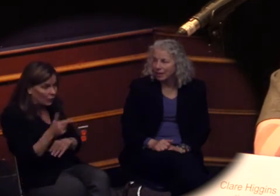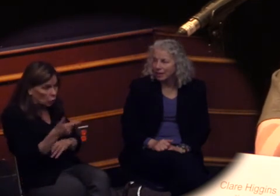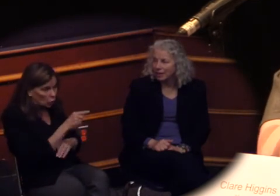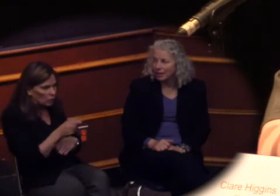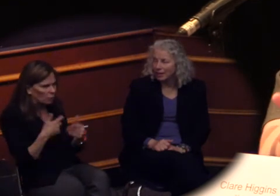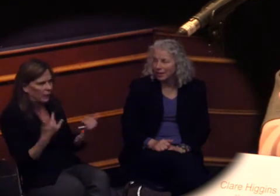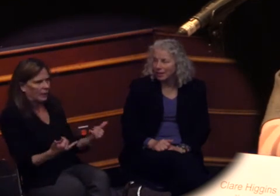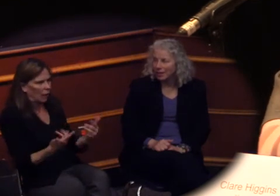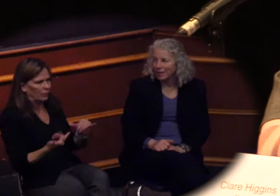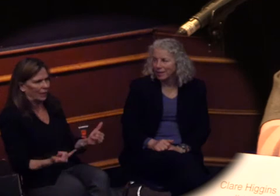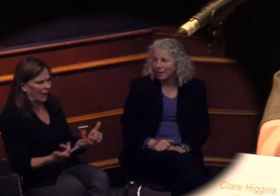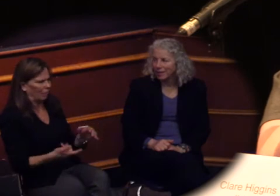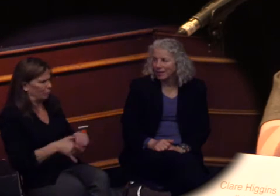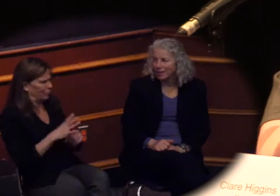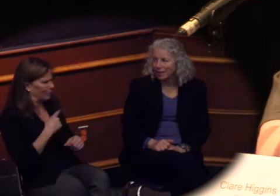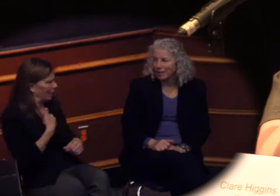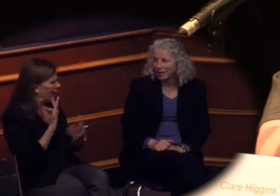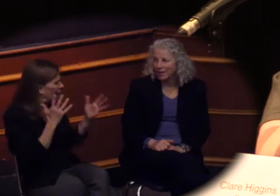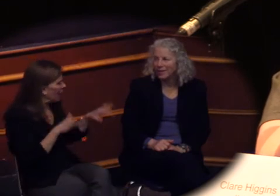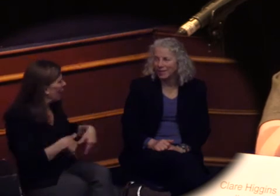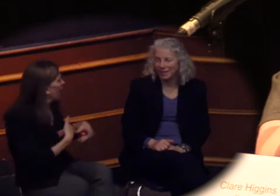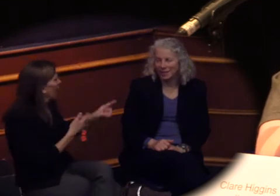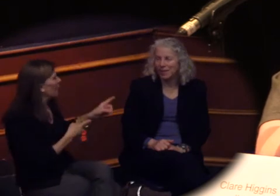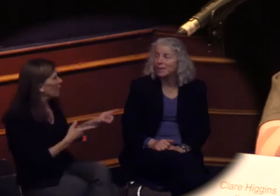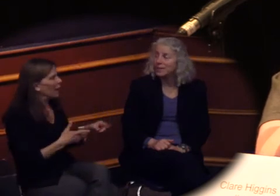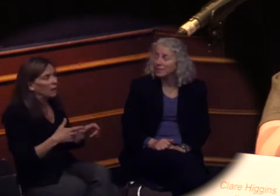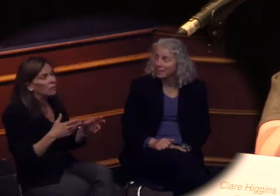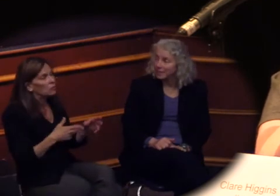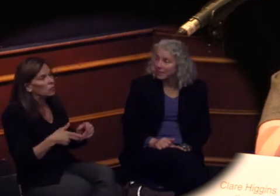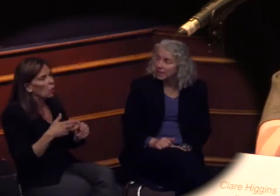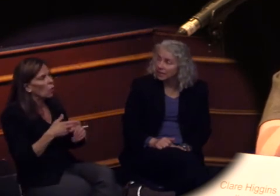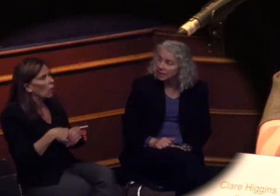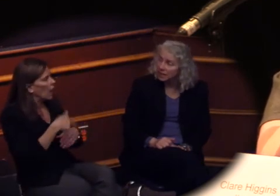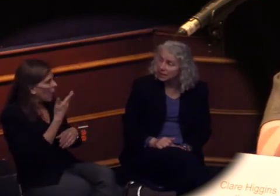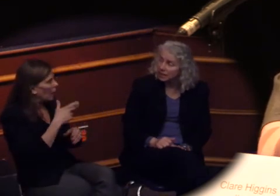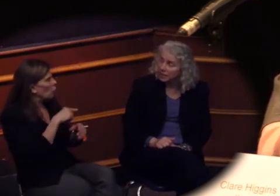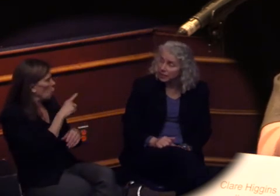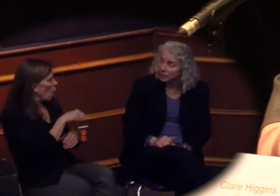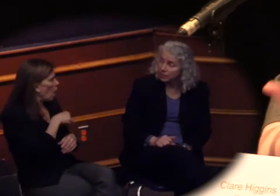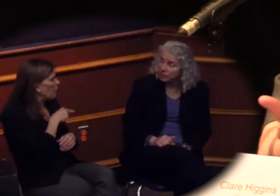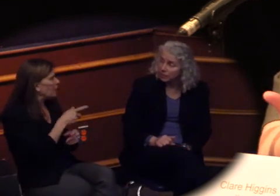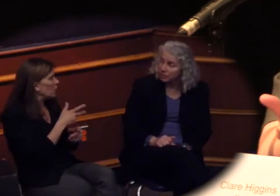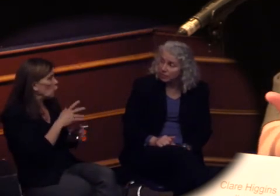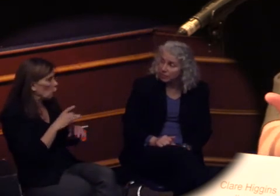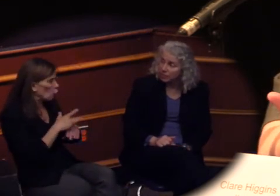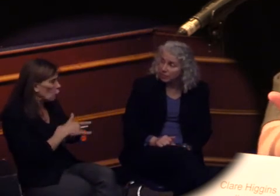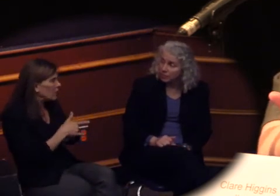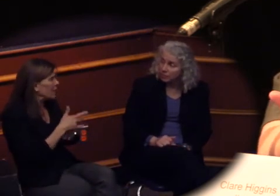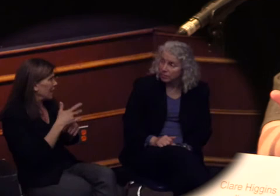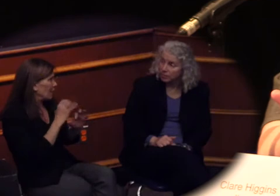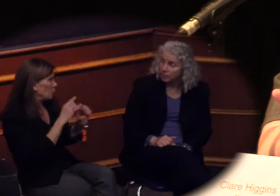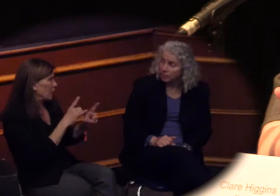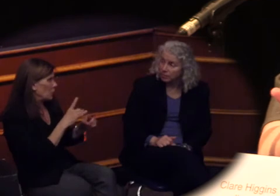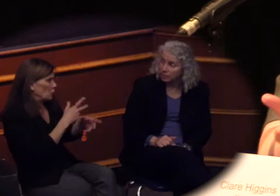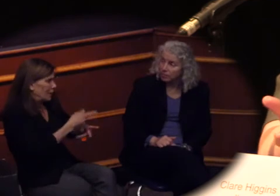But economists have identified high quality, affordable early education as care, critical to our future.